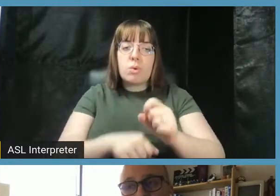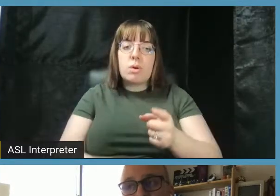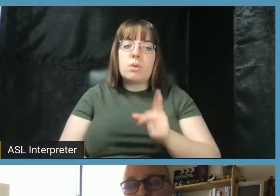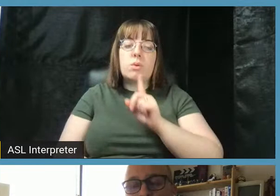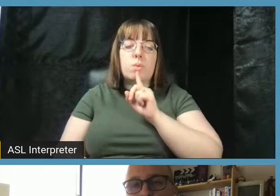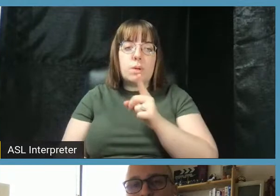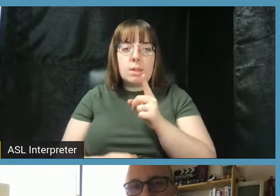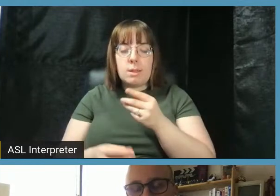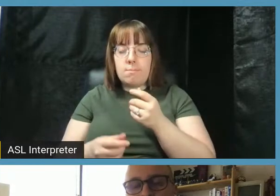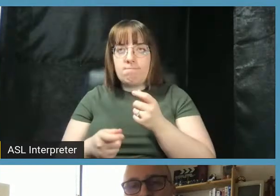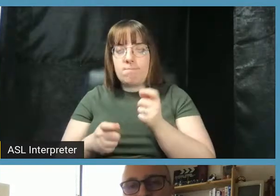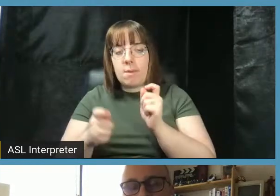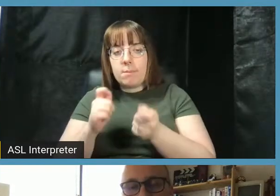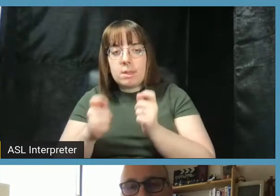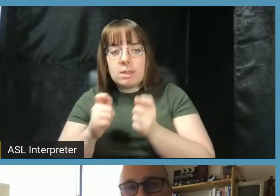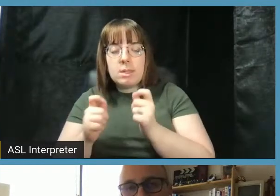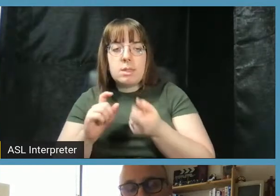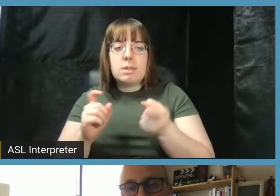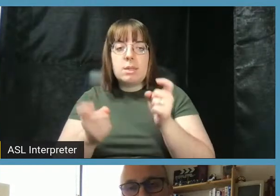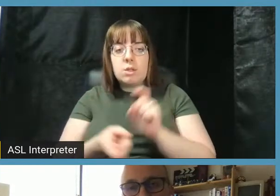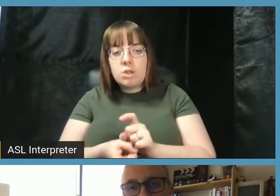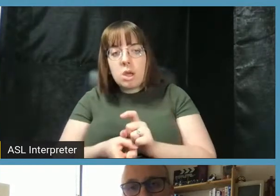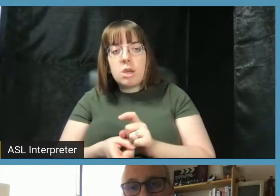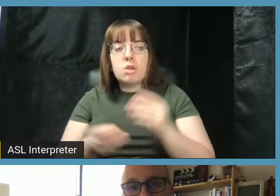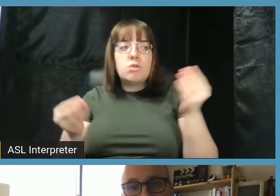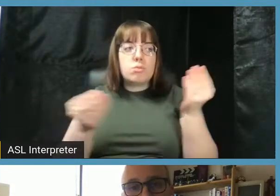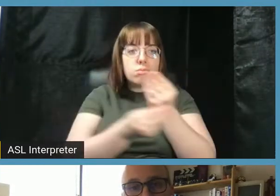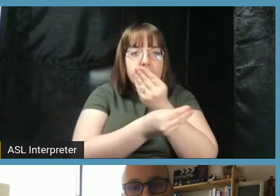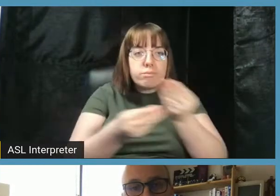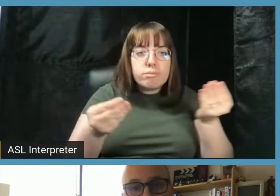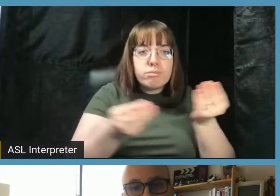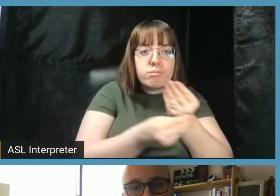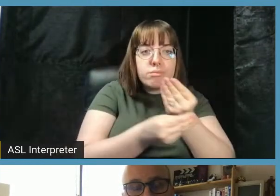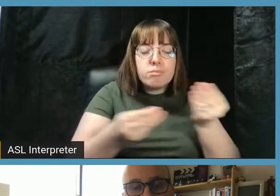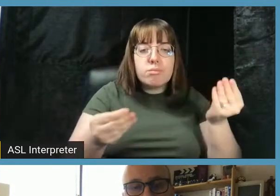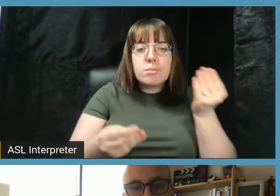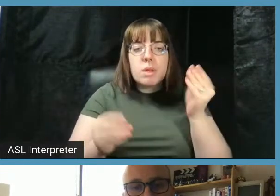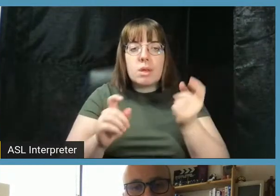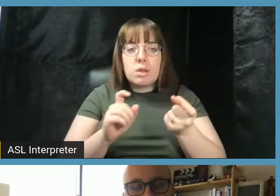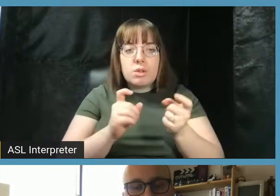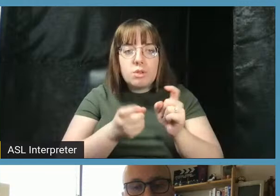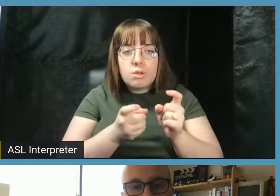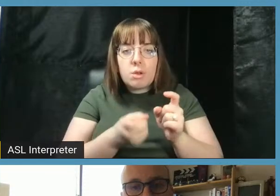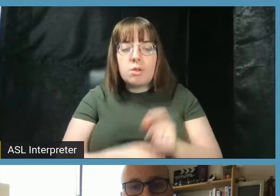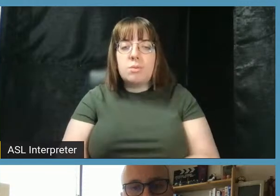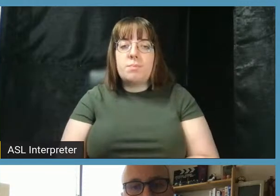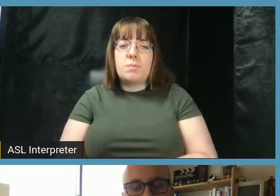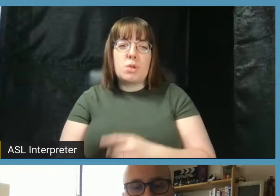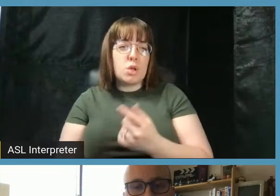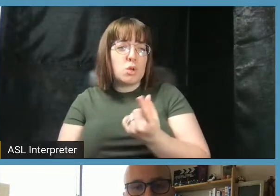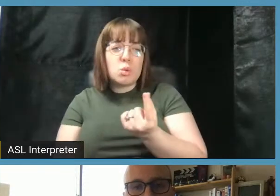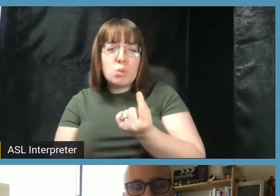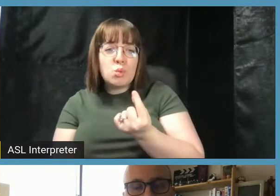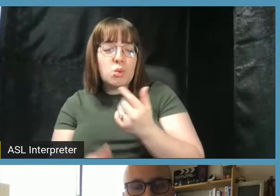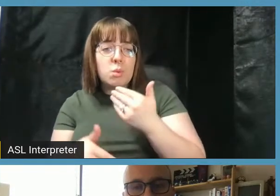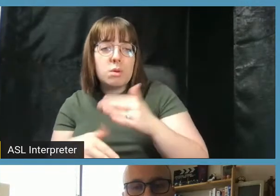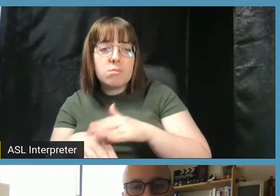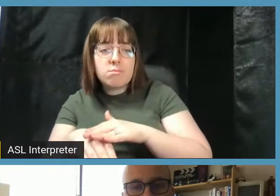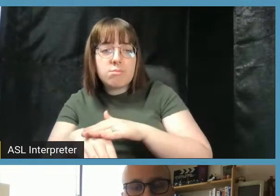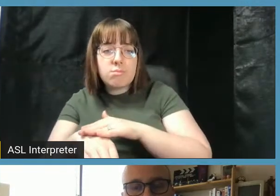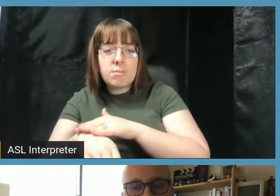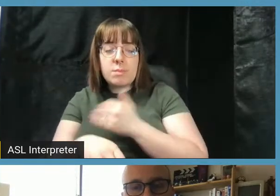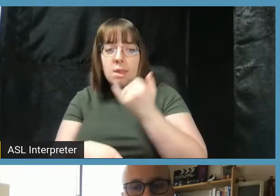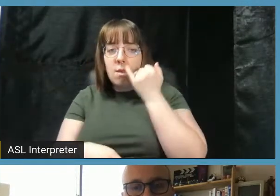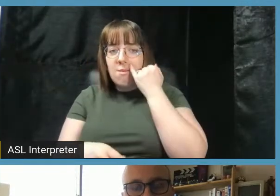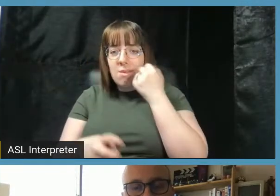facilitate changeability while it's been facilitating accessibility. And just do it slowly. I mean, if you're having difficulty or